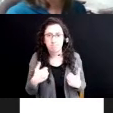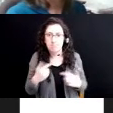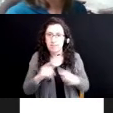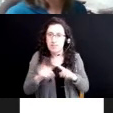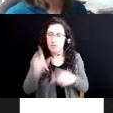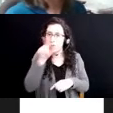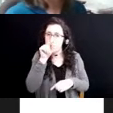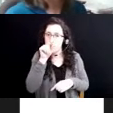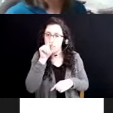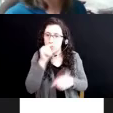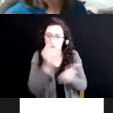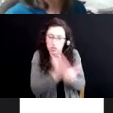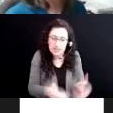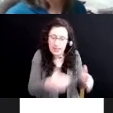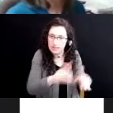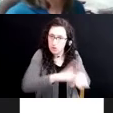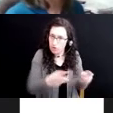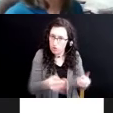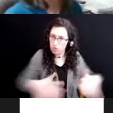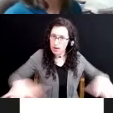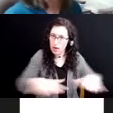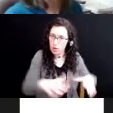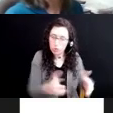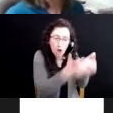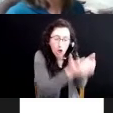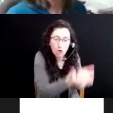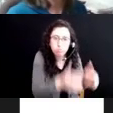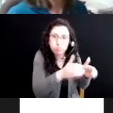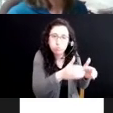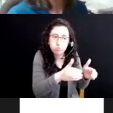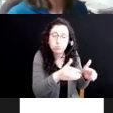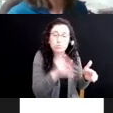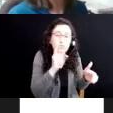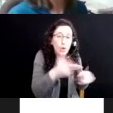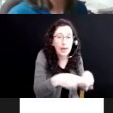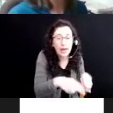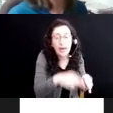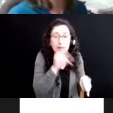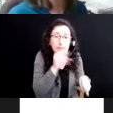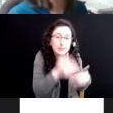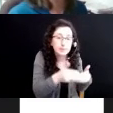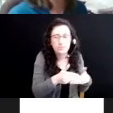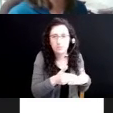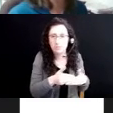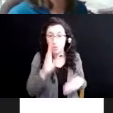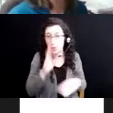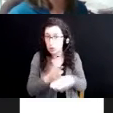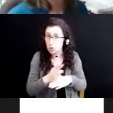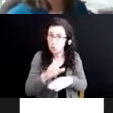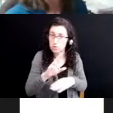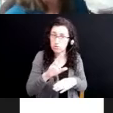in low to the ground, and they use logs and rocks. Here's another example